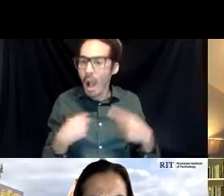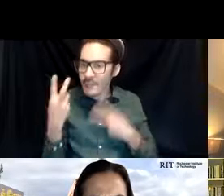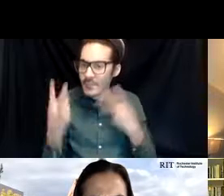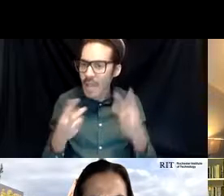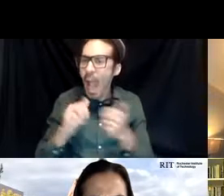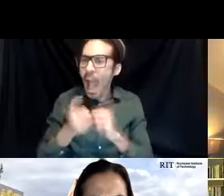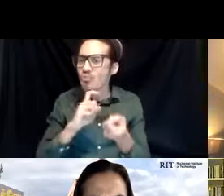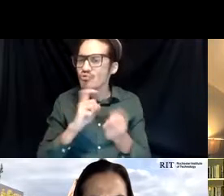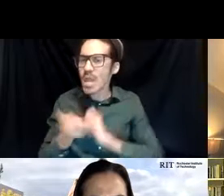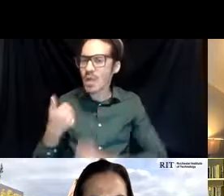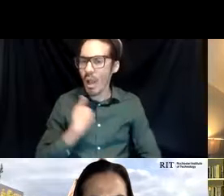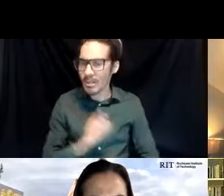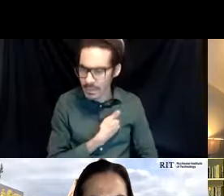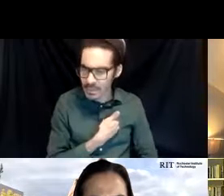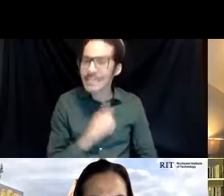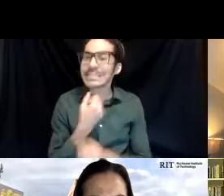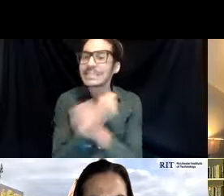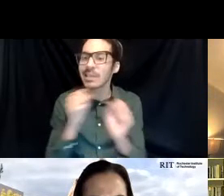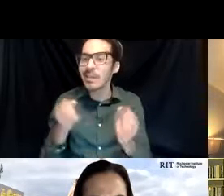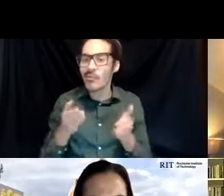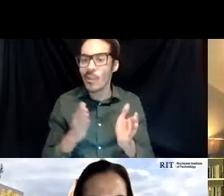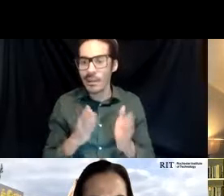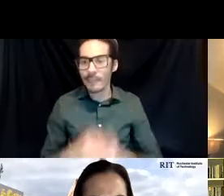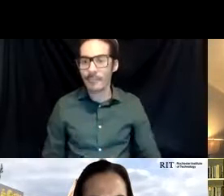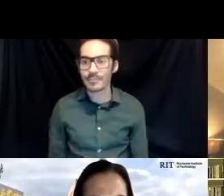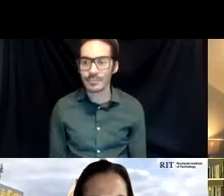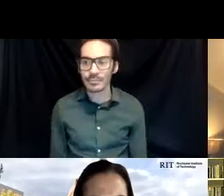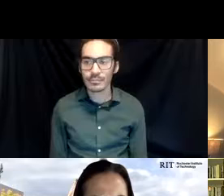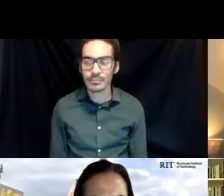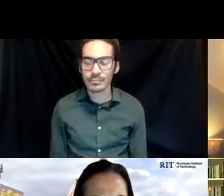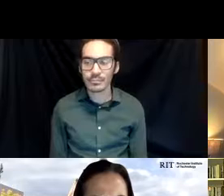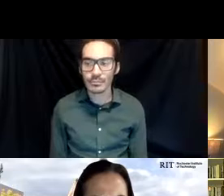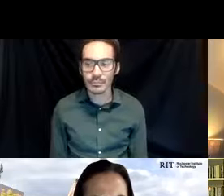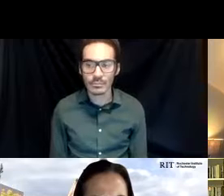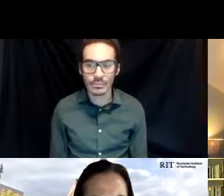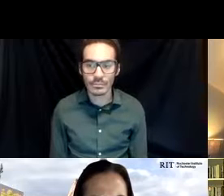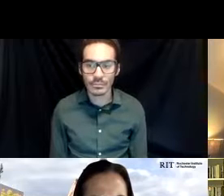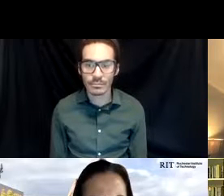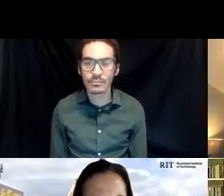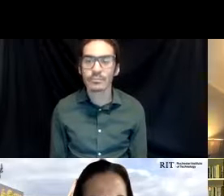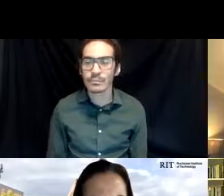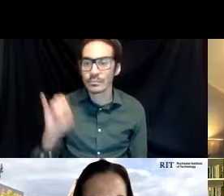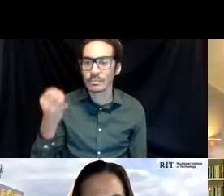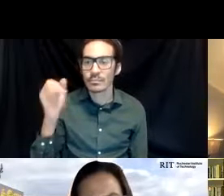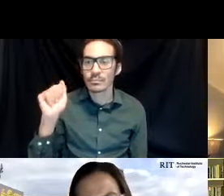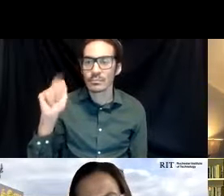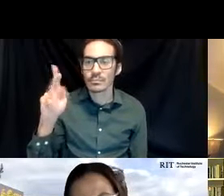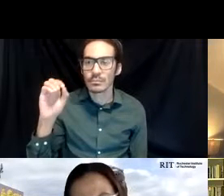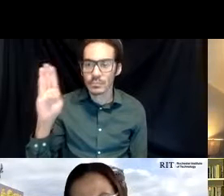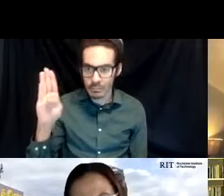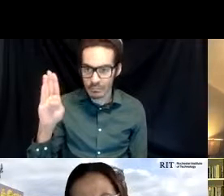ourselves, you know, in a safe way? Yeah, right. Just to add to this, maybe